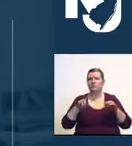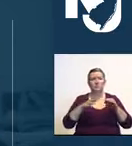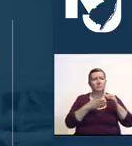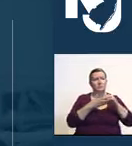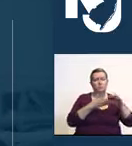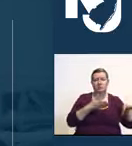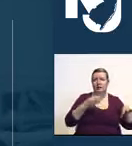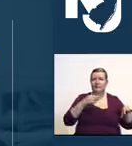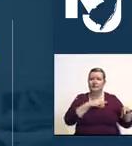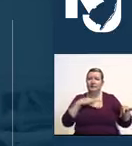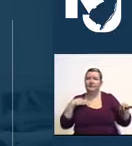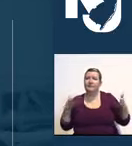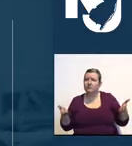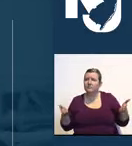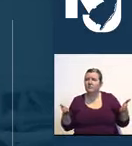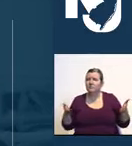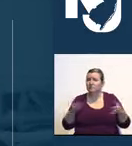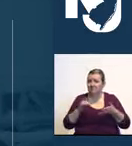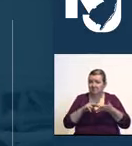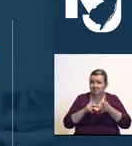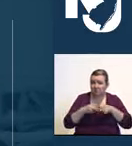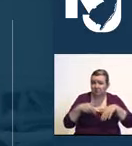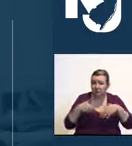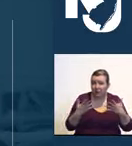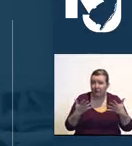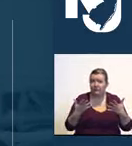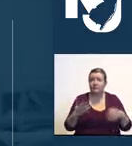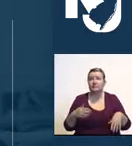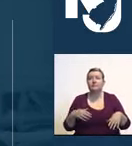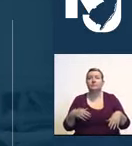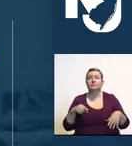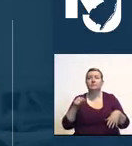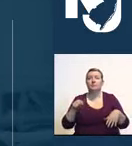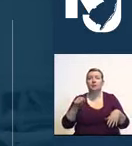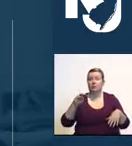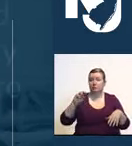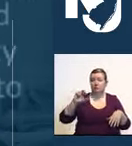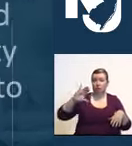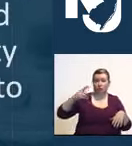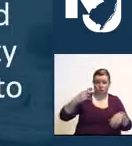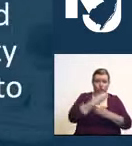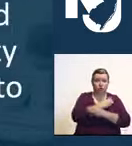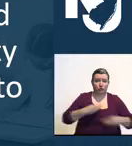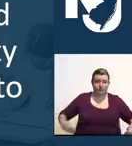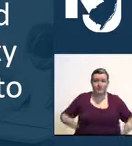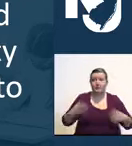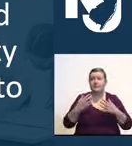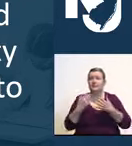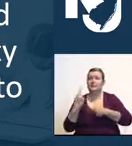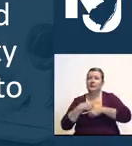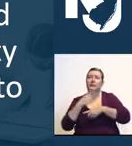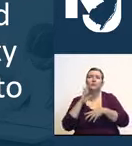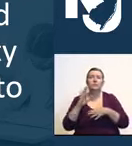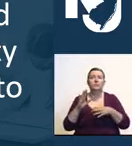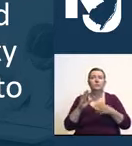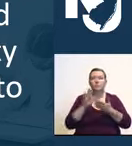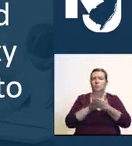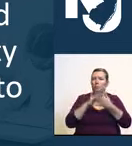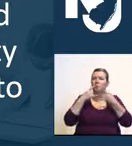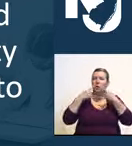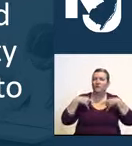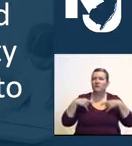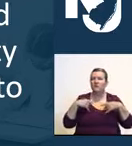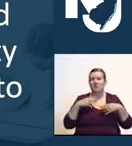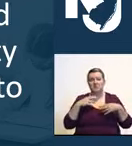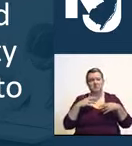in a good position for a less uniform approach. Today, the Department of Health, under Judy's leadership, will release its updated public